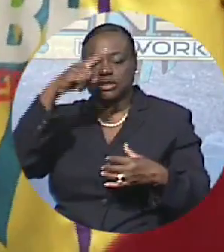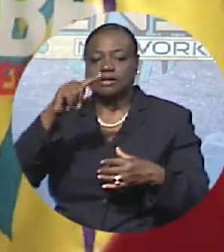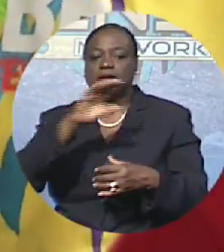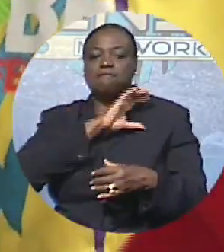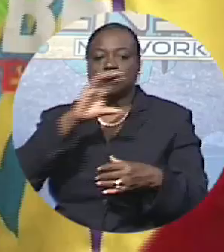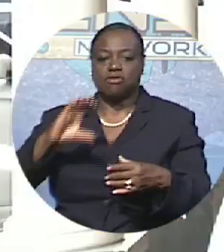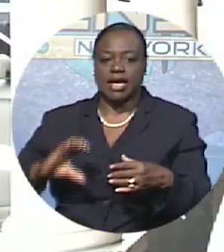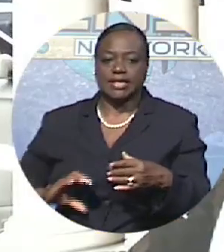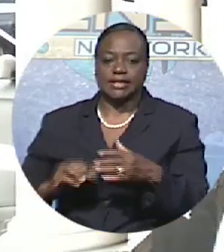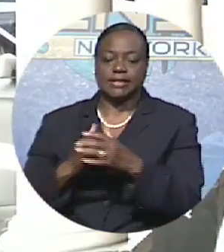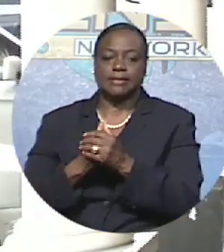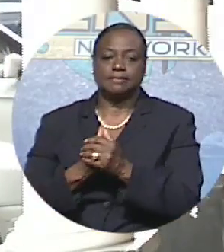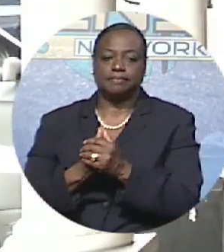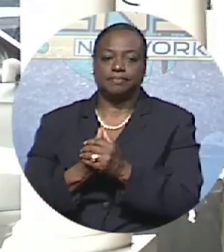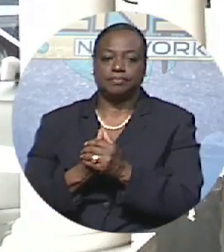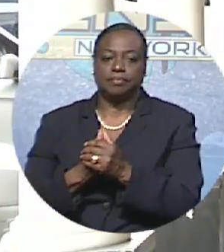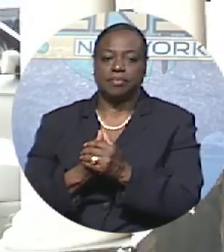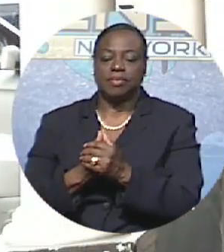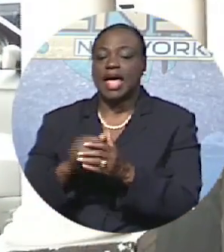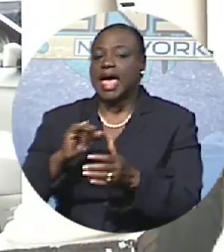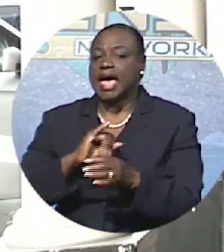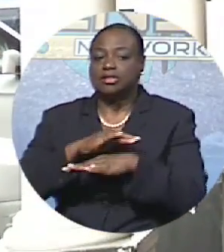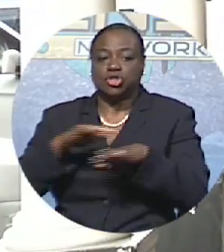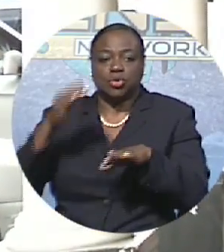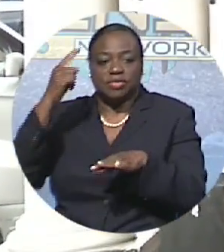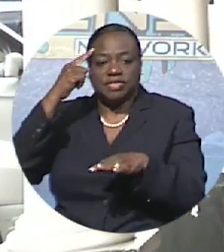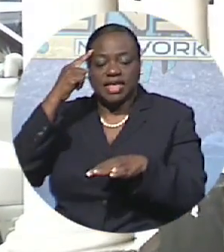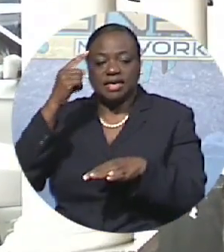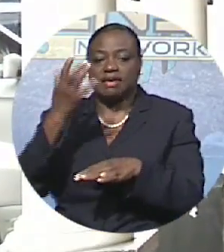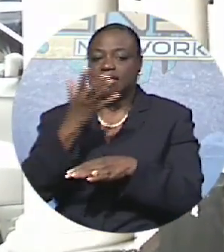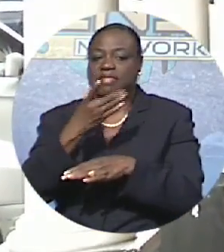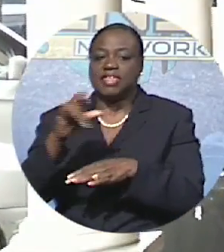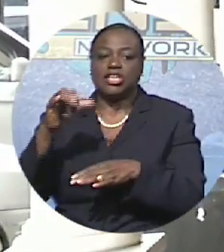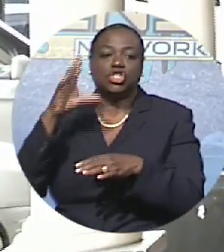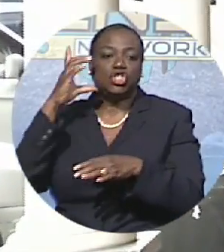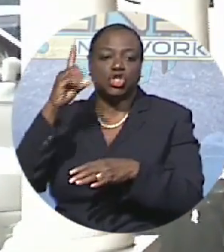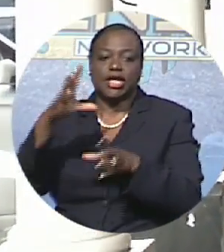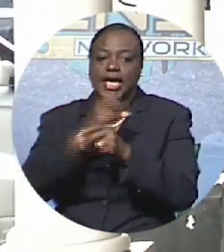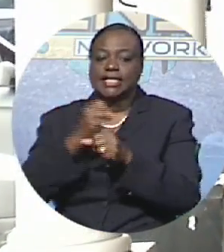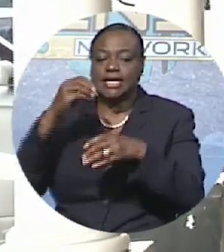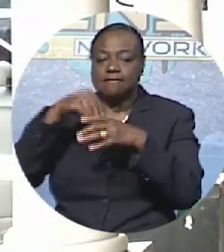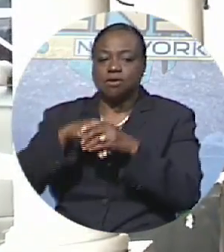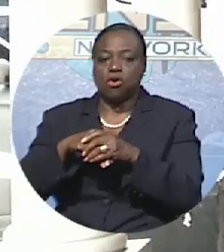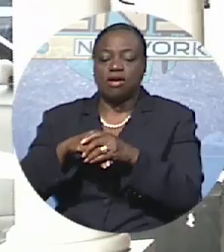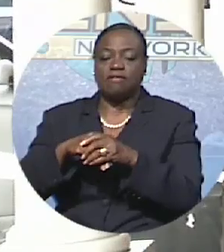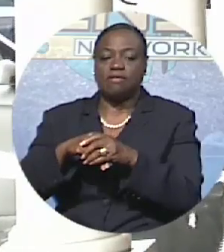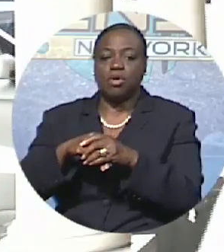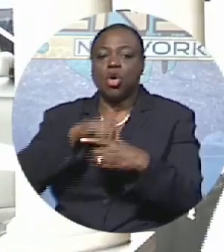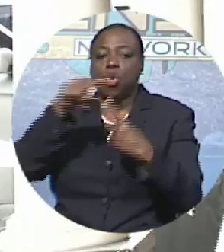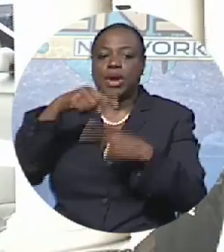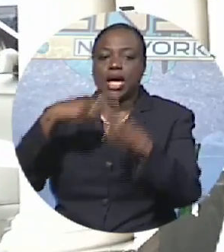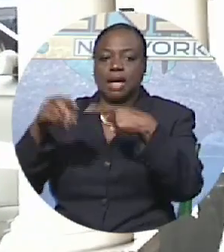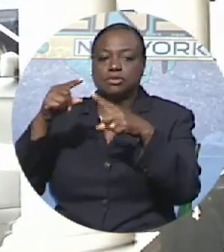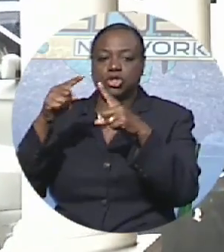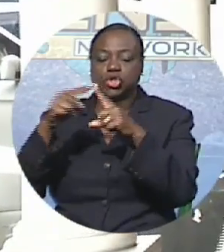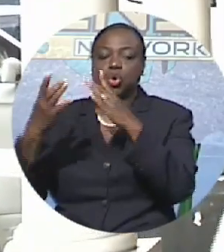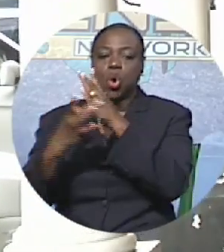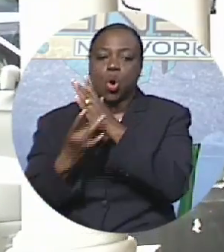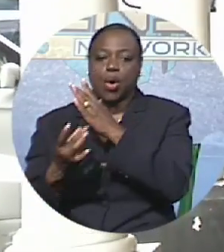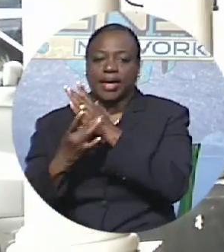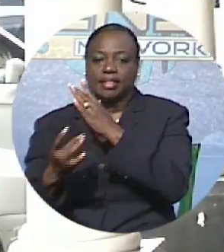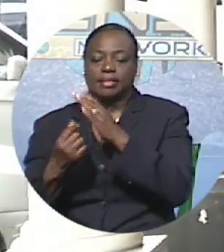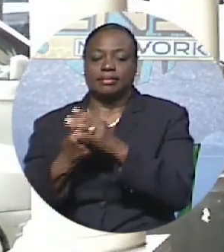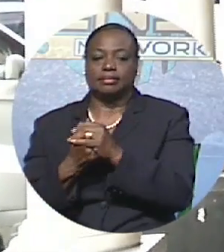committing crimes. Well, no, I don't think they should get involved when it comes to oil. Well, it just seems like the council get involved when there's some sort of